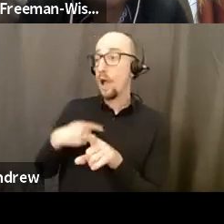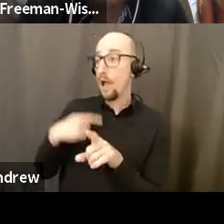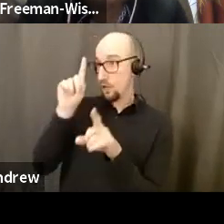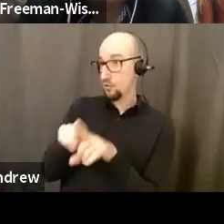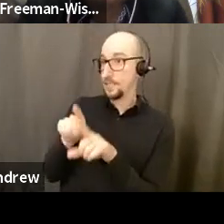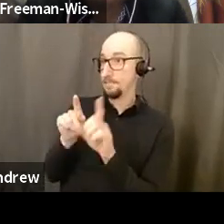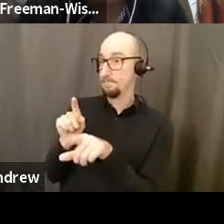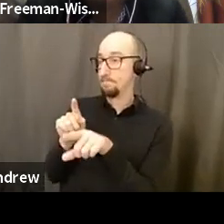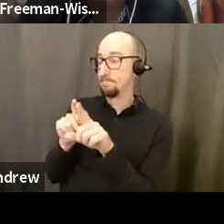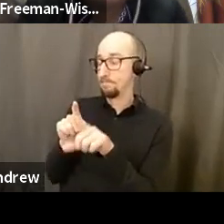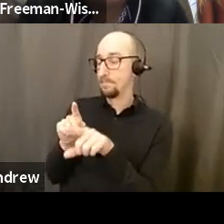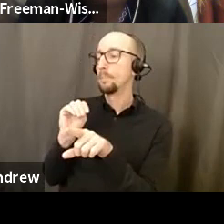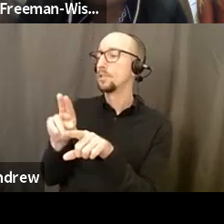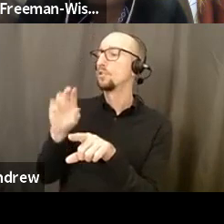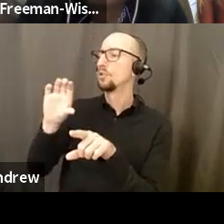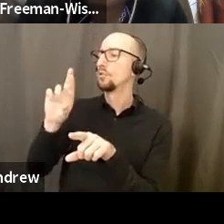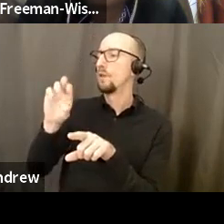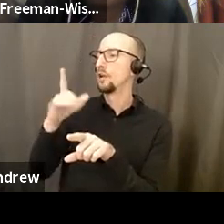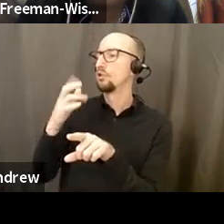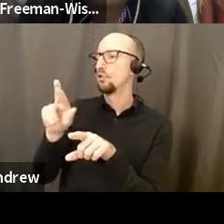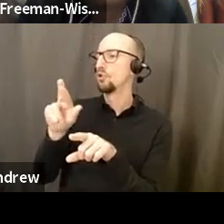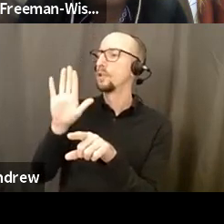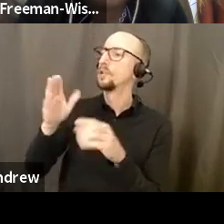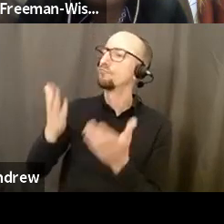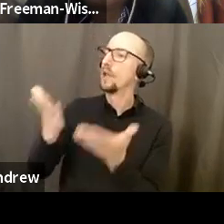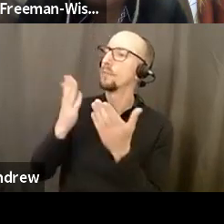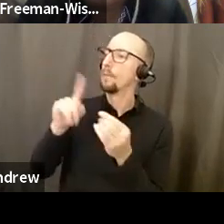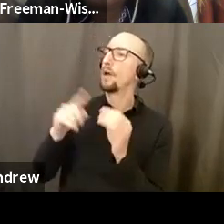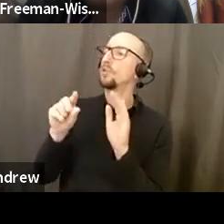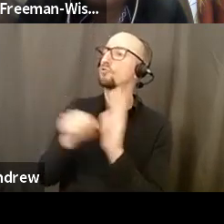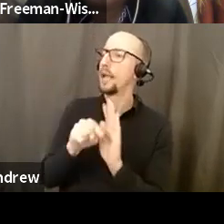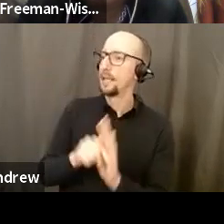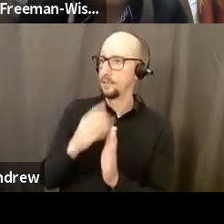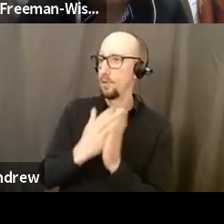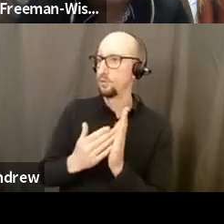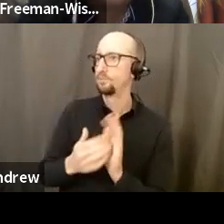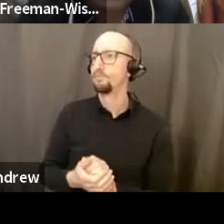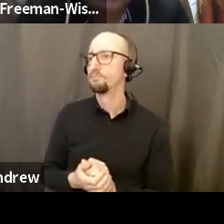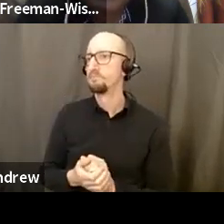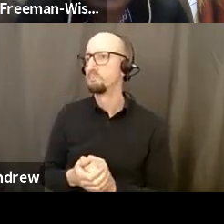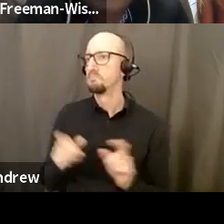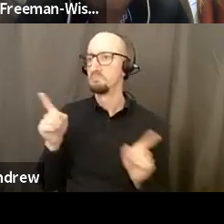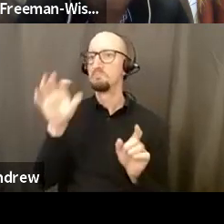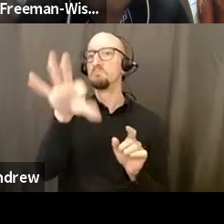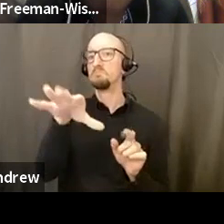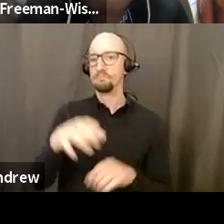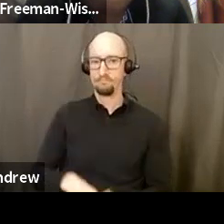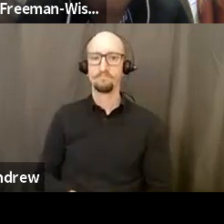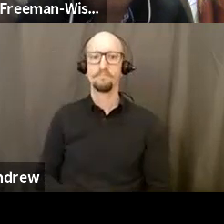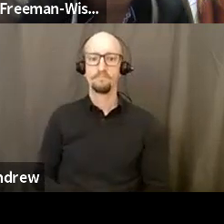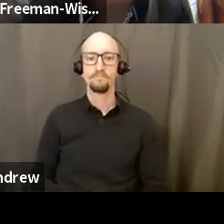Mr. Kreger's recommendation in terms of the grading piece. Just want to put that out there. Thank